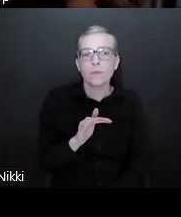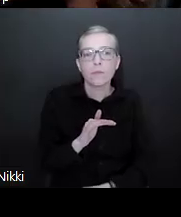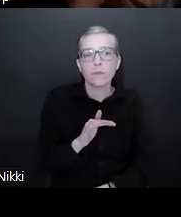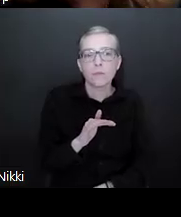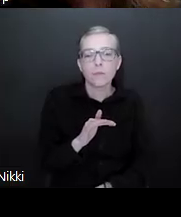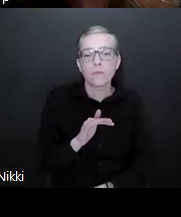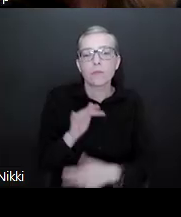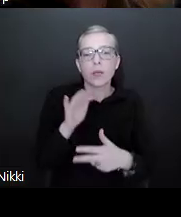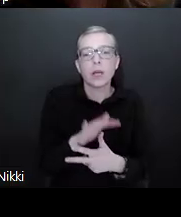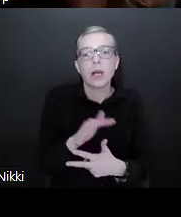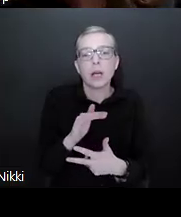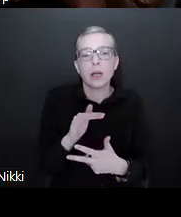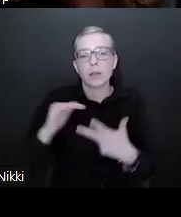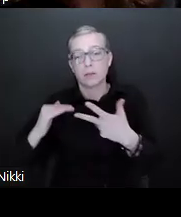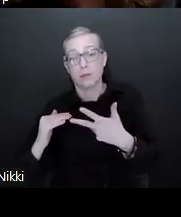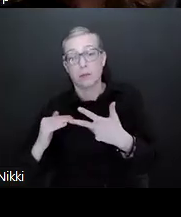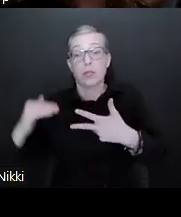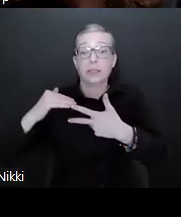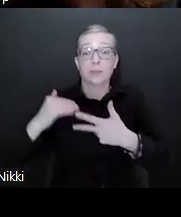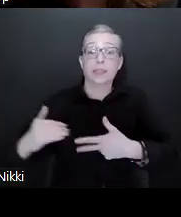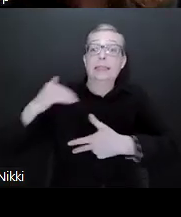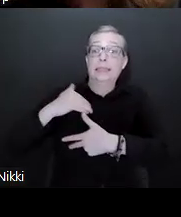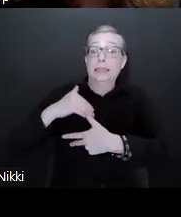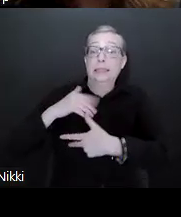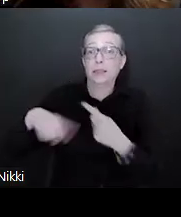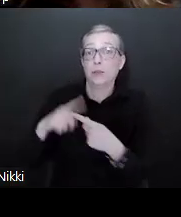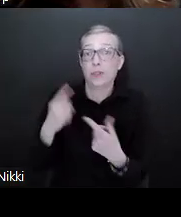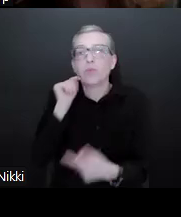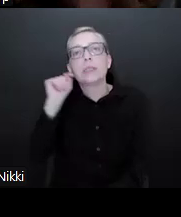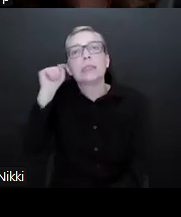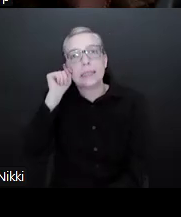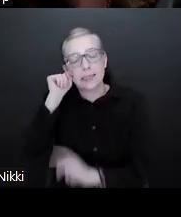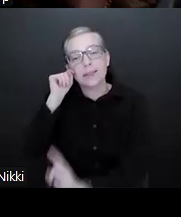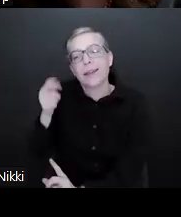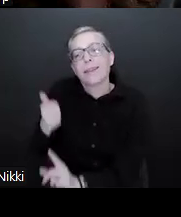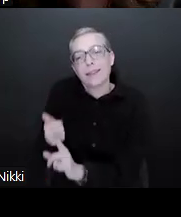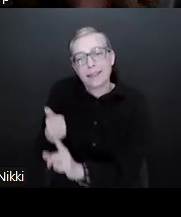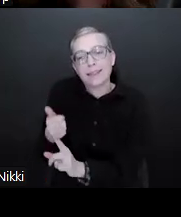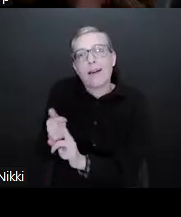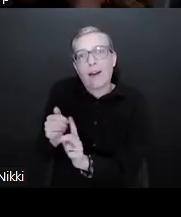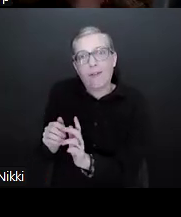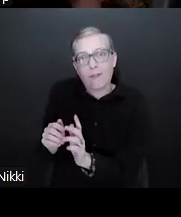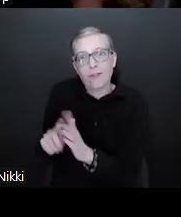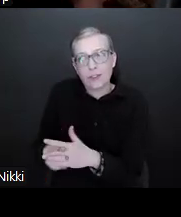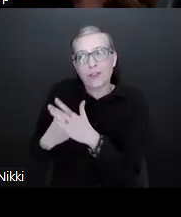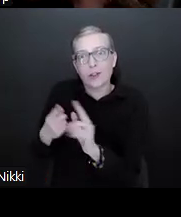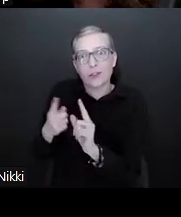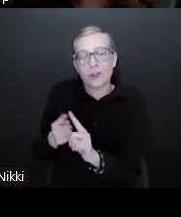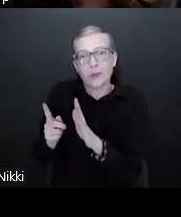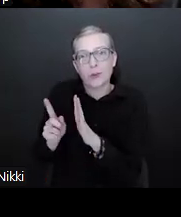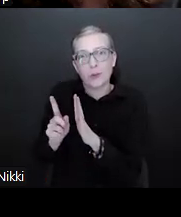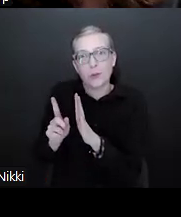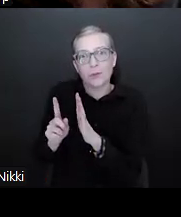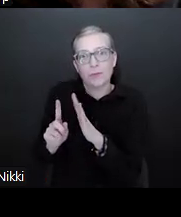traits. Importantly, when we get to adolescence, the self as author begins to emerge. And this is where